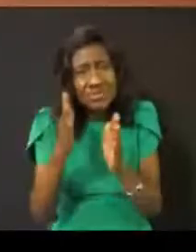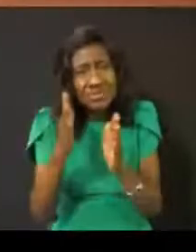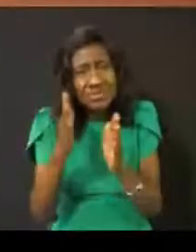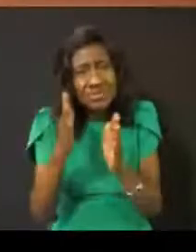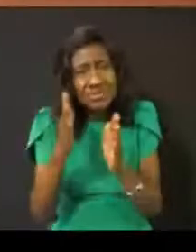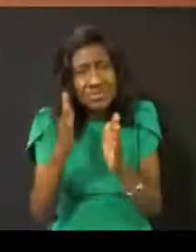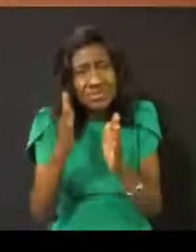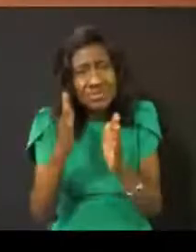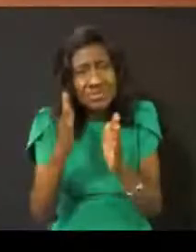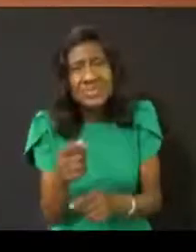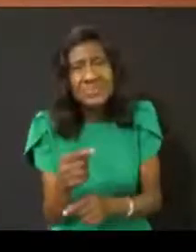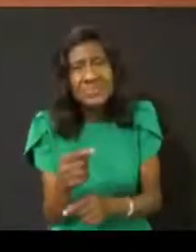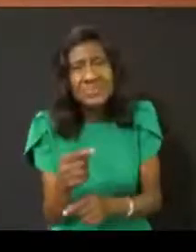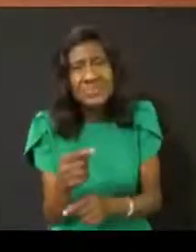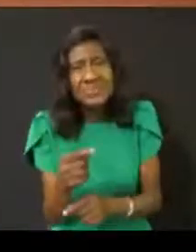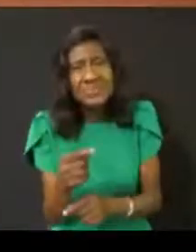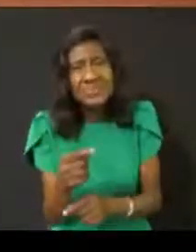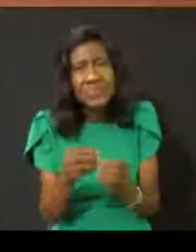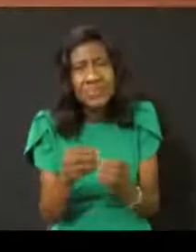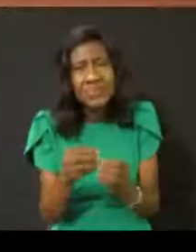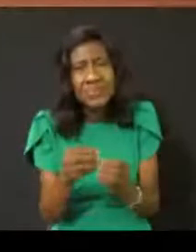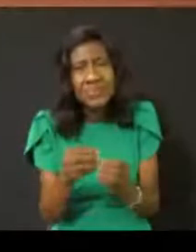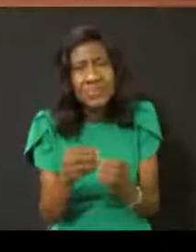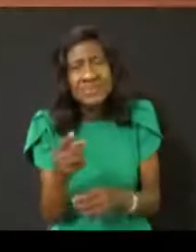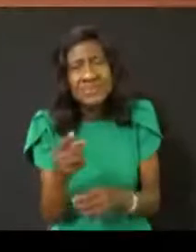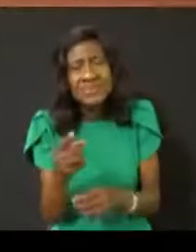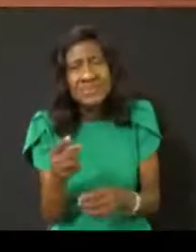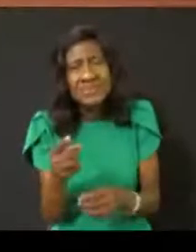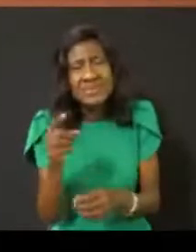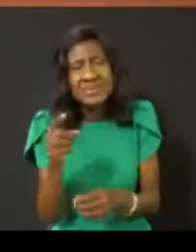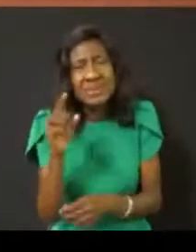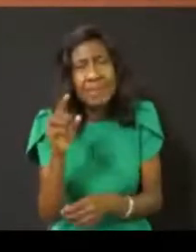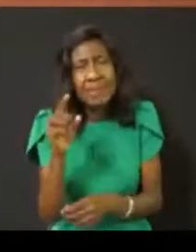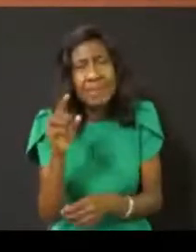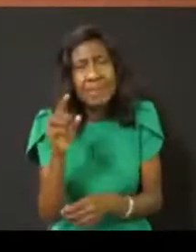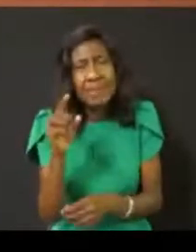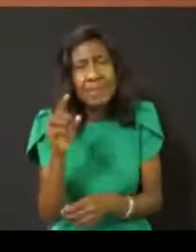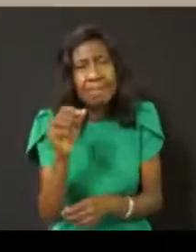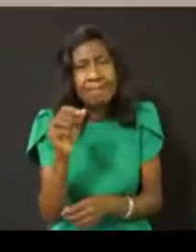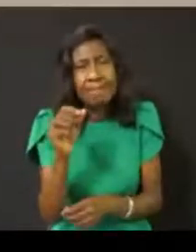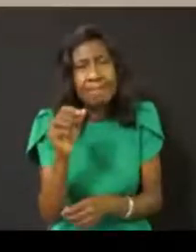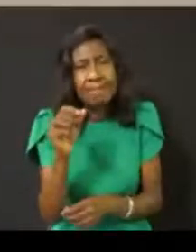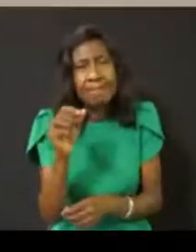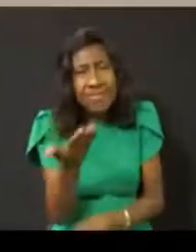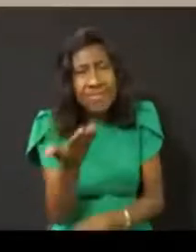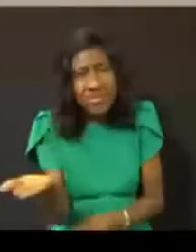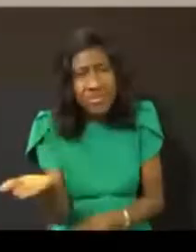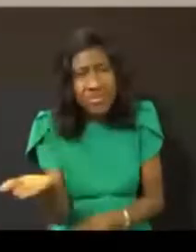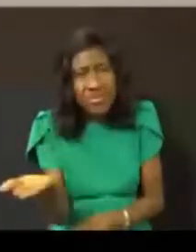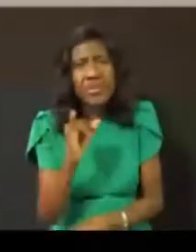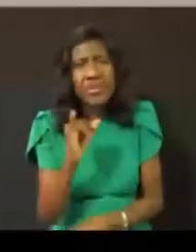Oh yeah, sorry. Thank you. That there is